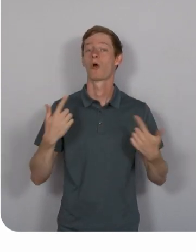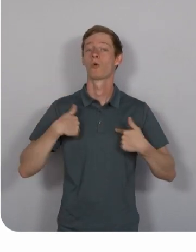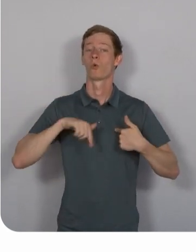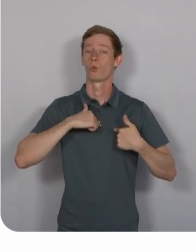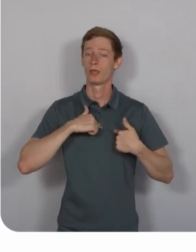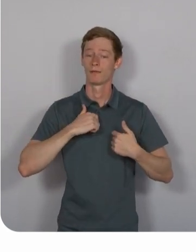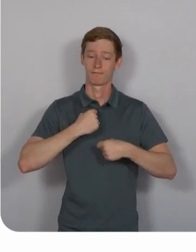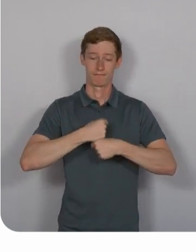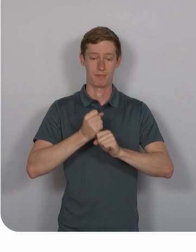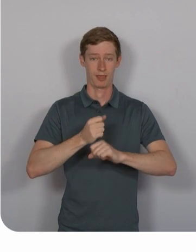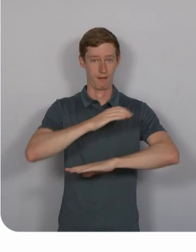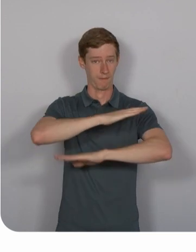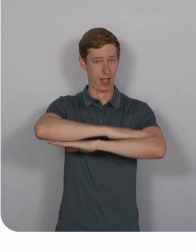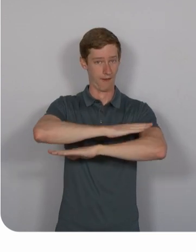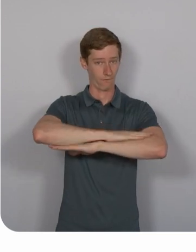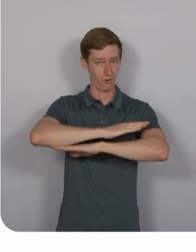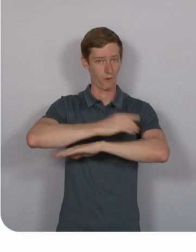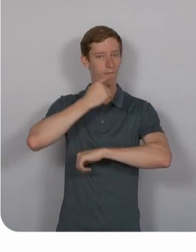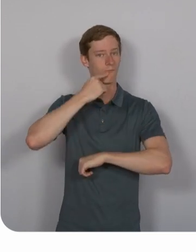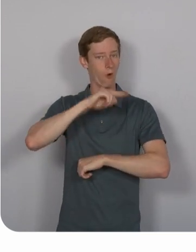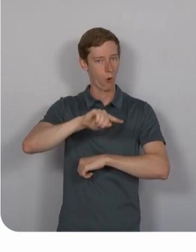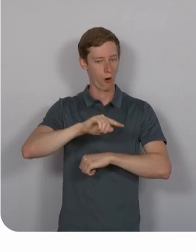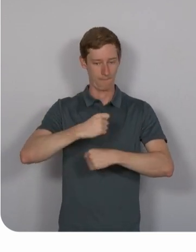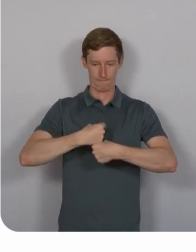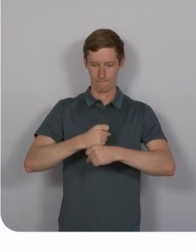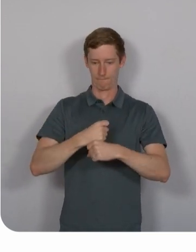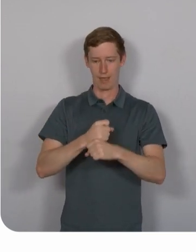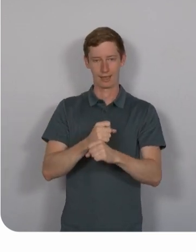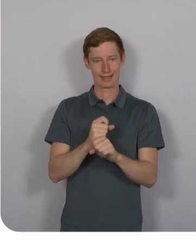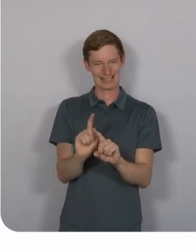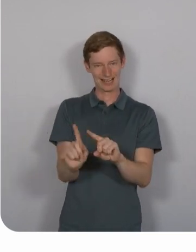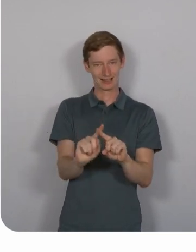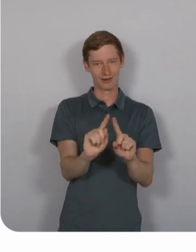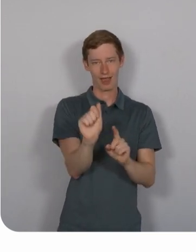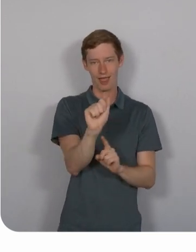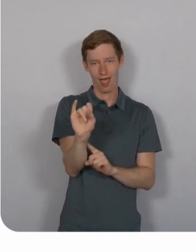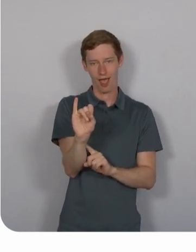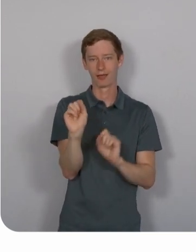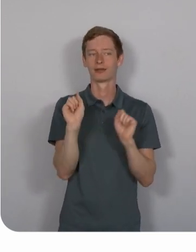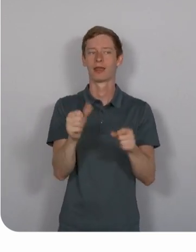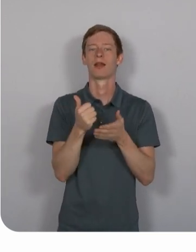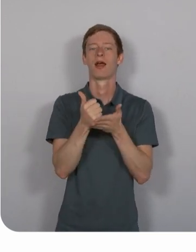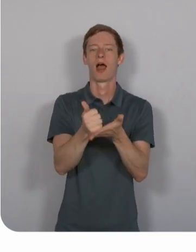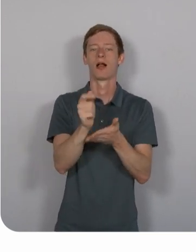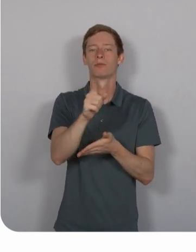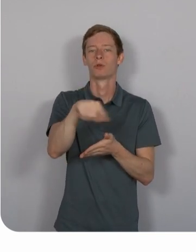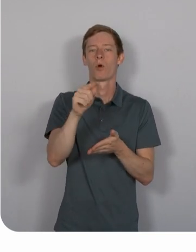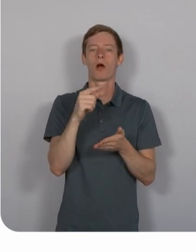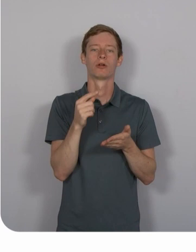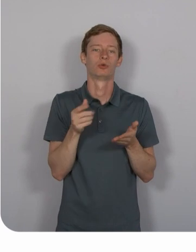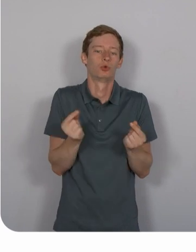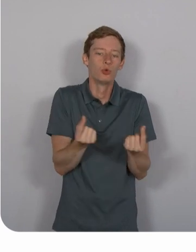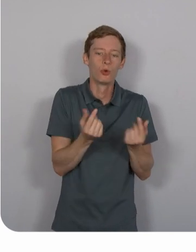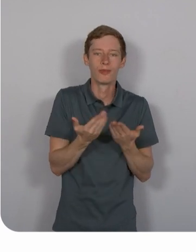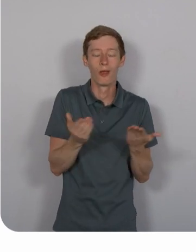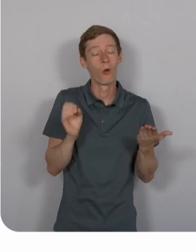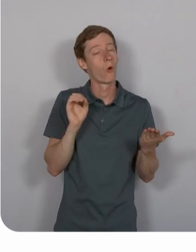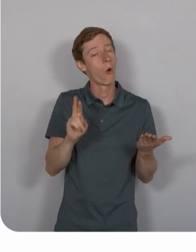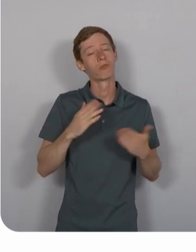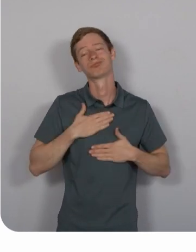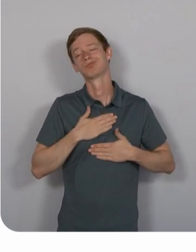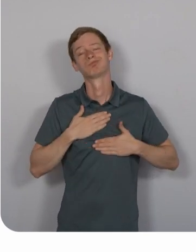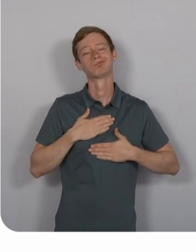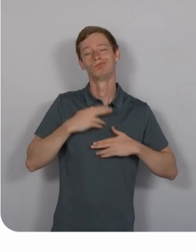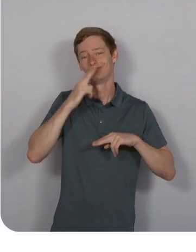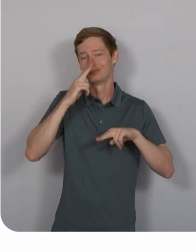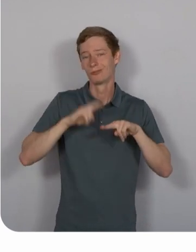platform for creating AIs that can help you get things done or just have fun.